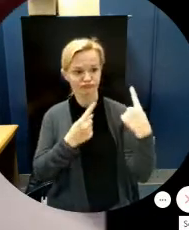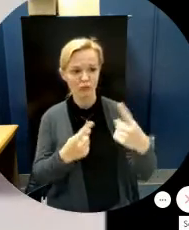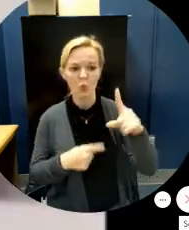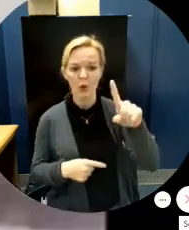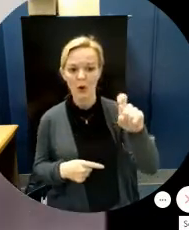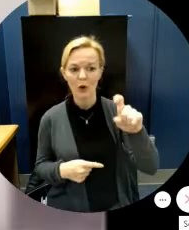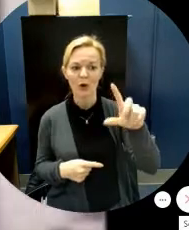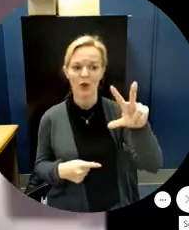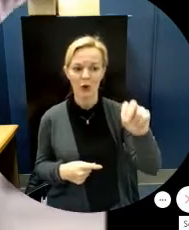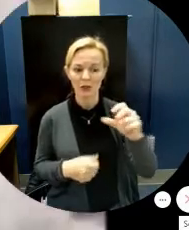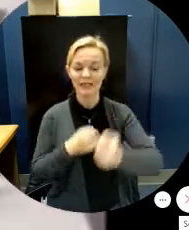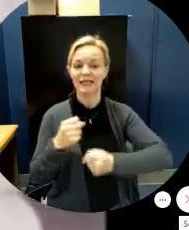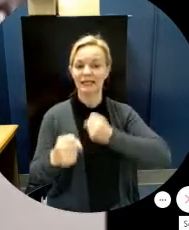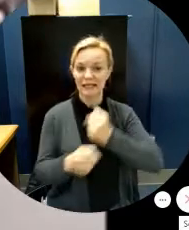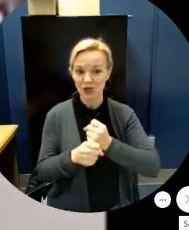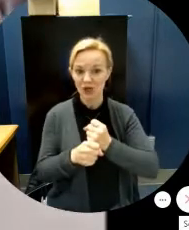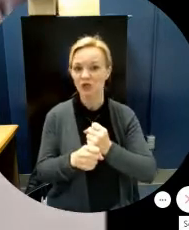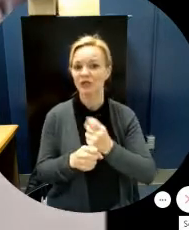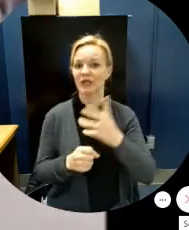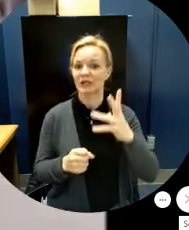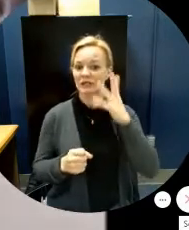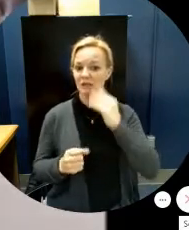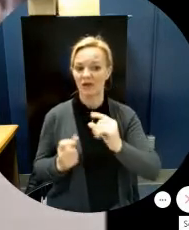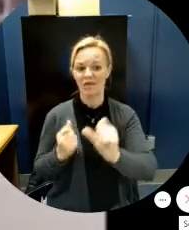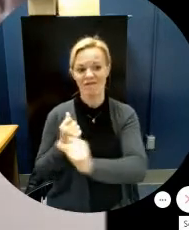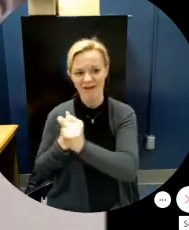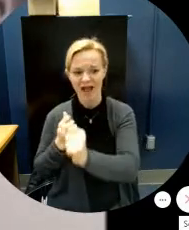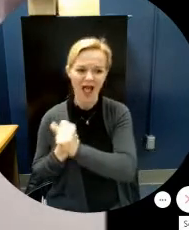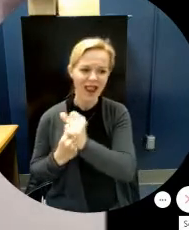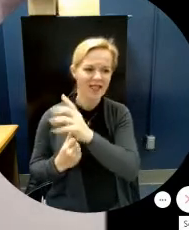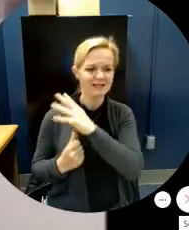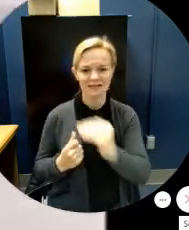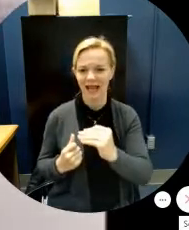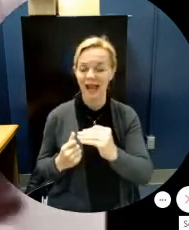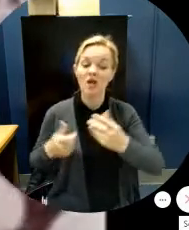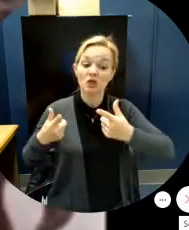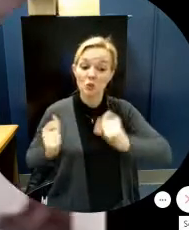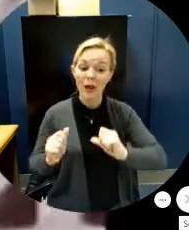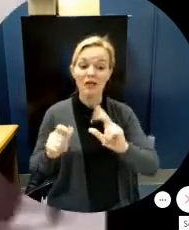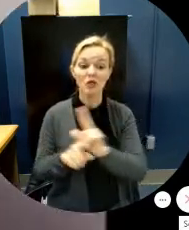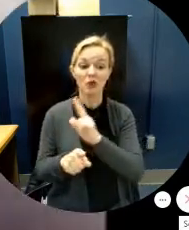violence and controversy have surrounded all attempts to keep the peace by using a gun.